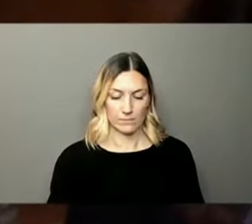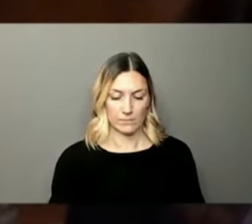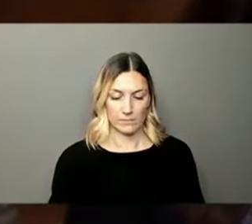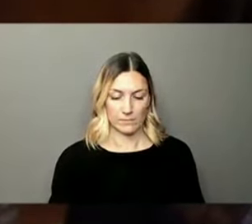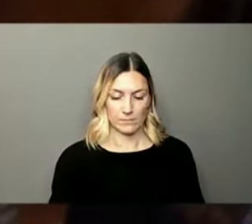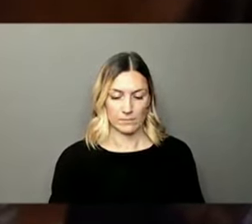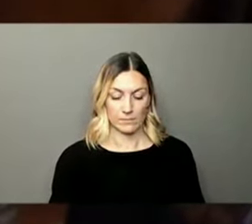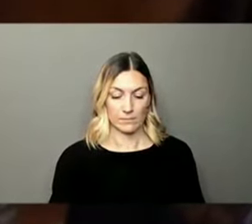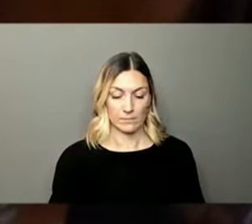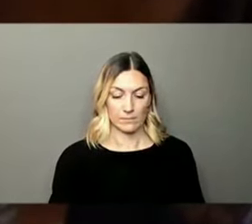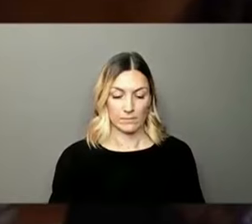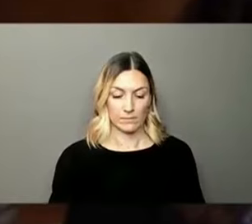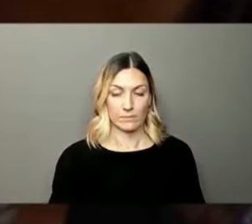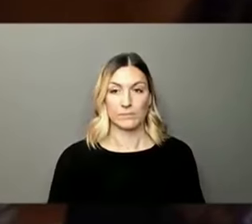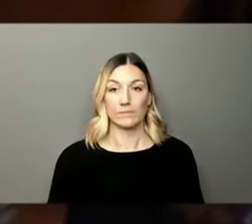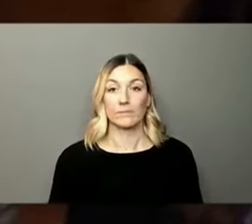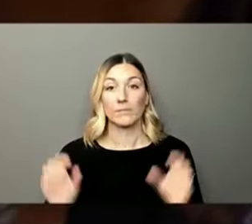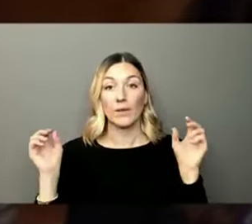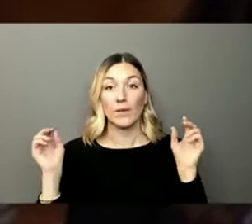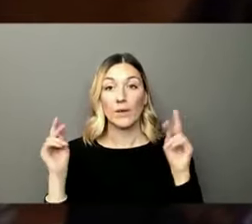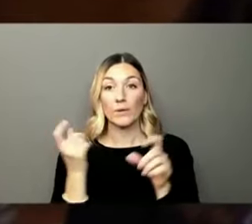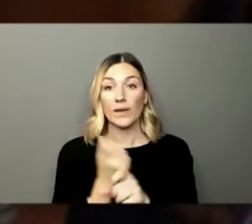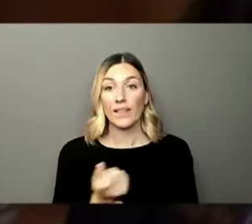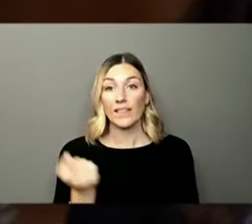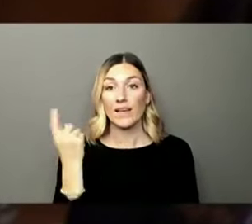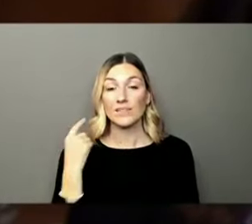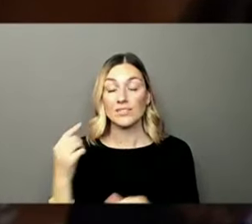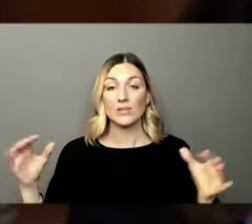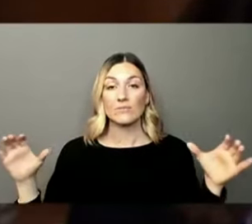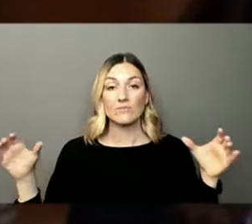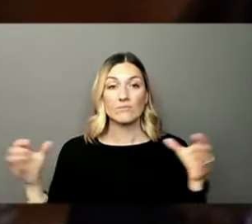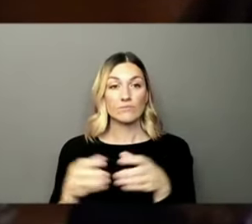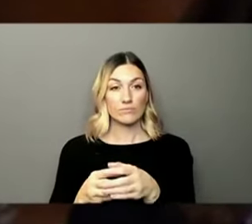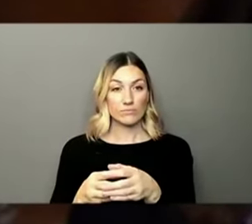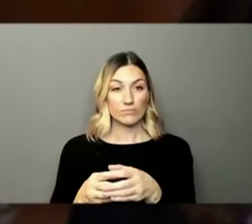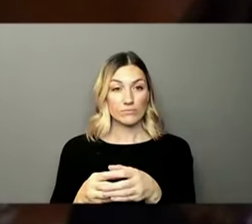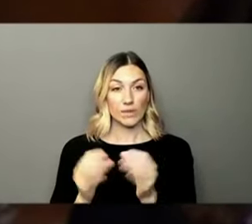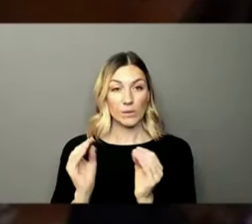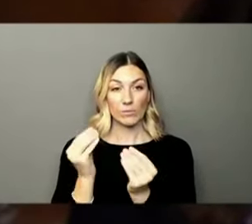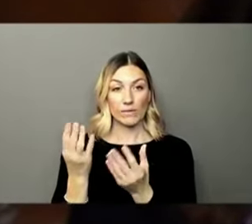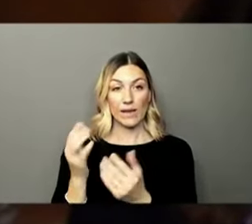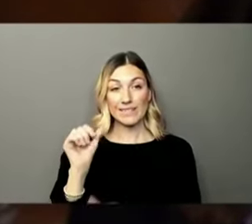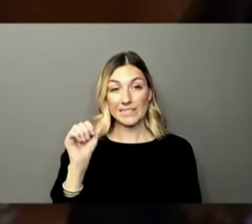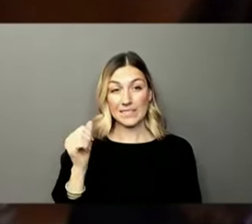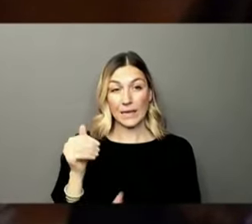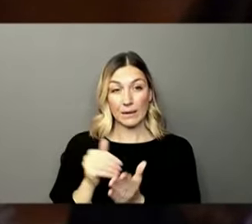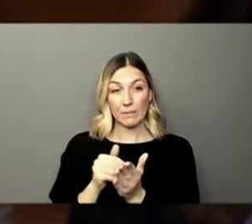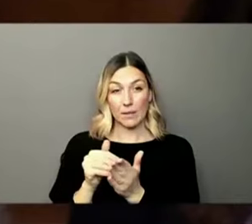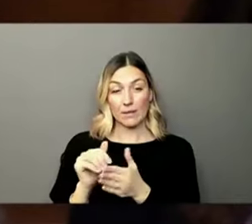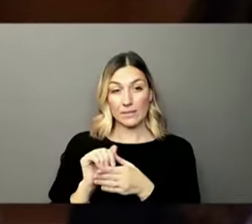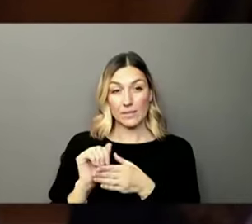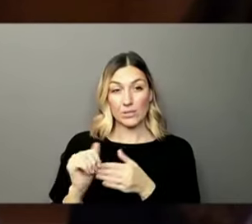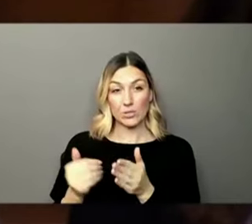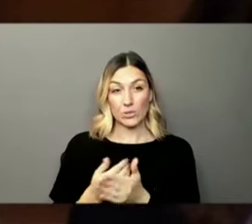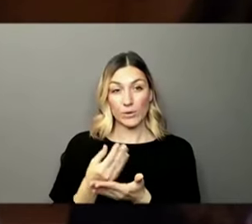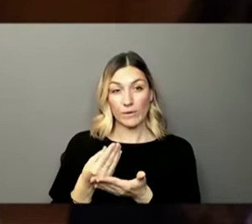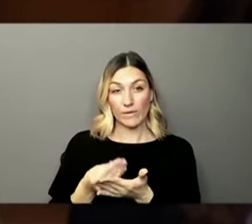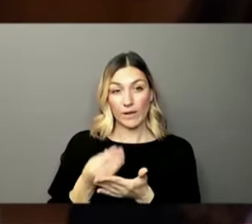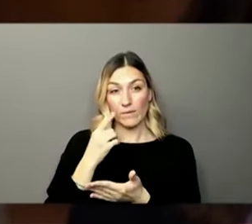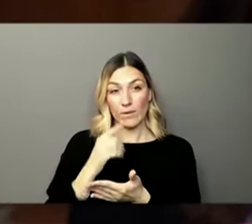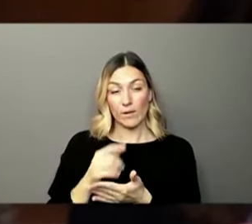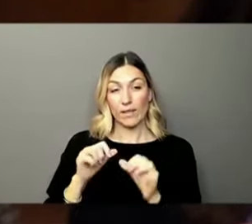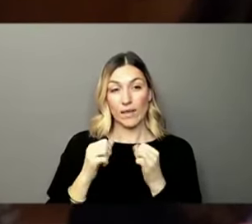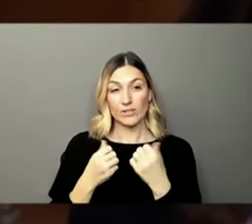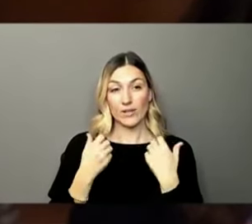all right. So last year, we came together to provide $10 million in new funding for the Agency for Healthcare Research